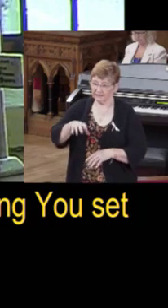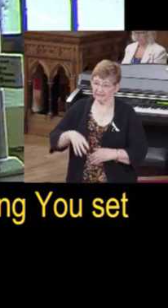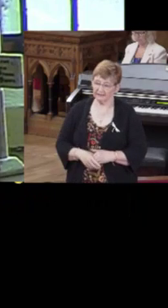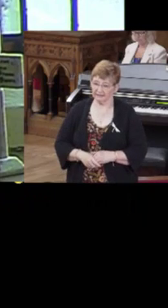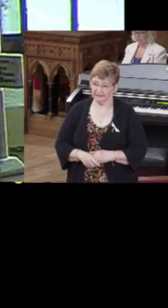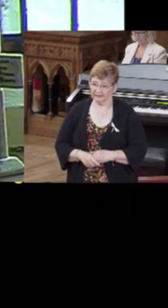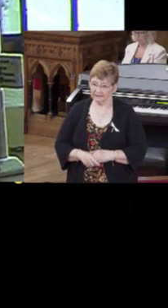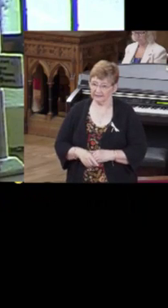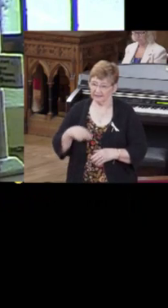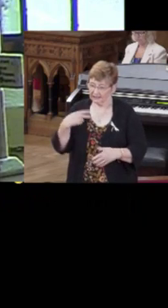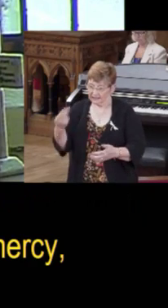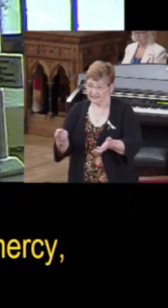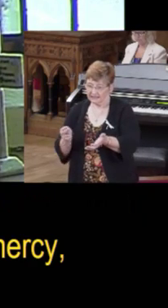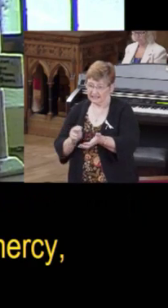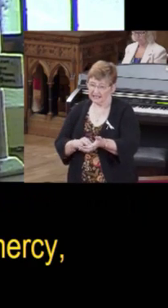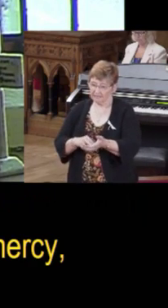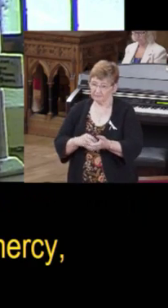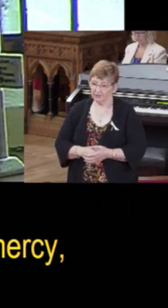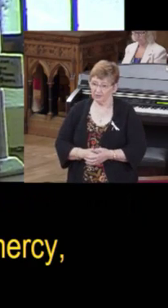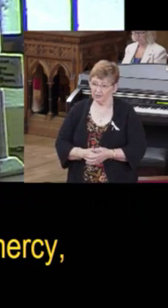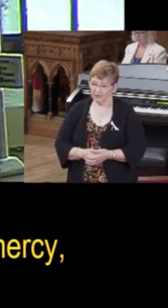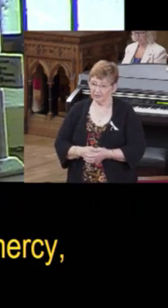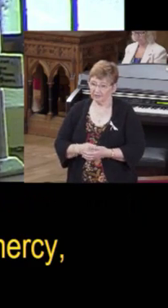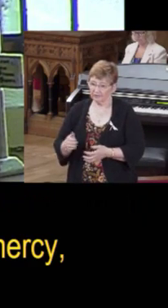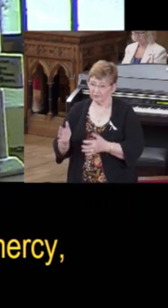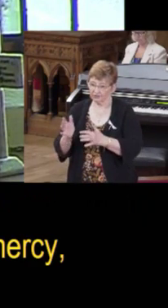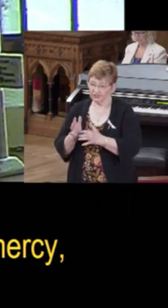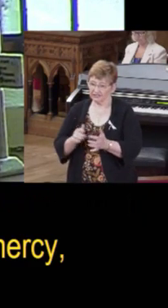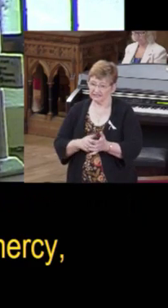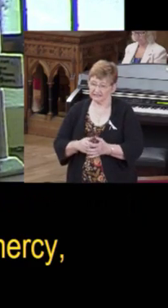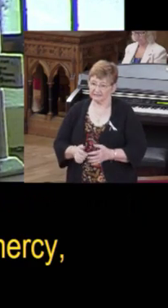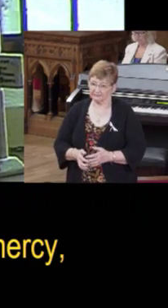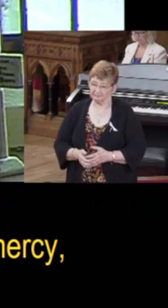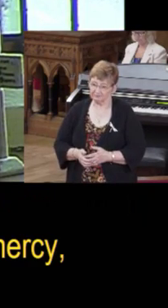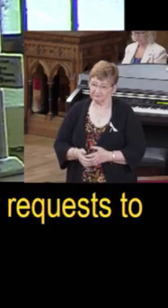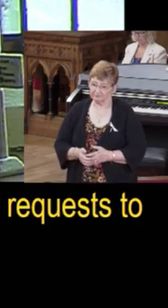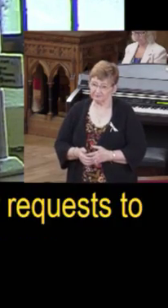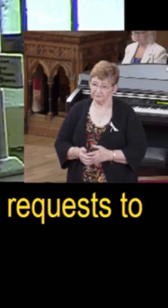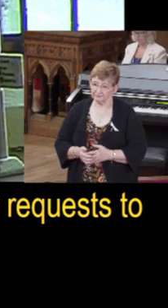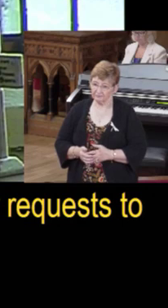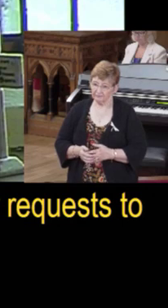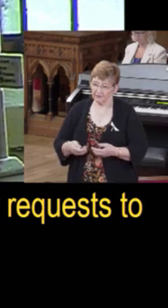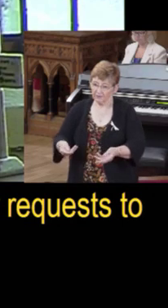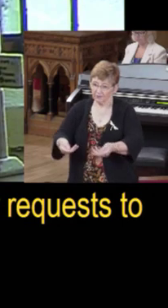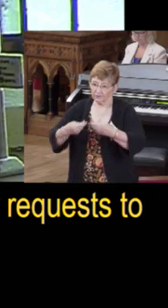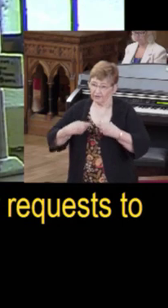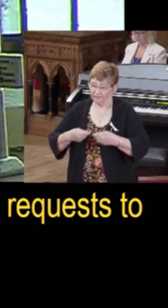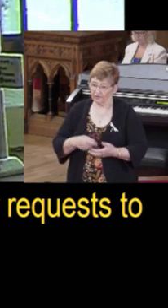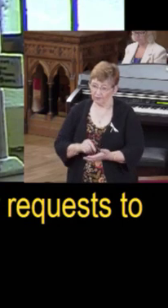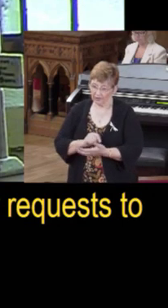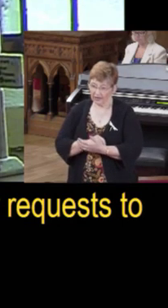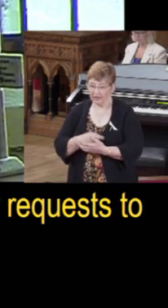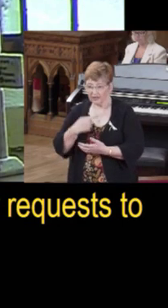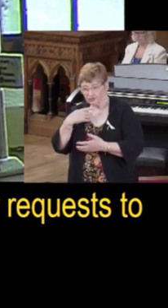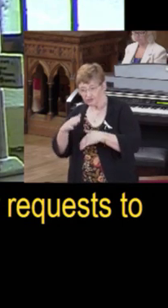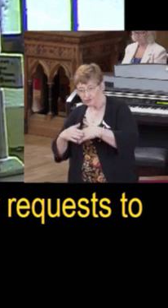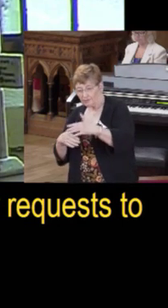Yet, in his name and through his grace and mercy, we are invited to present our requests to